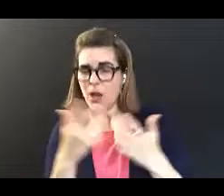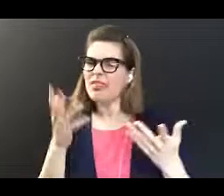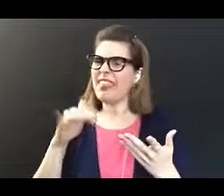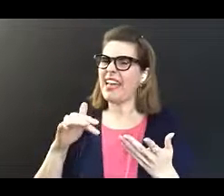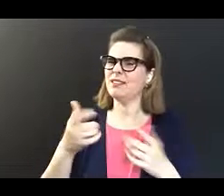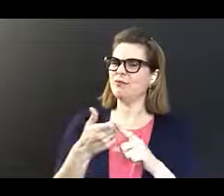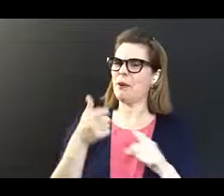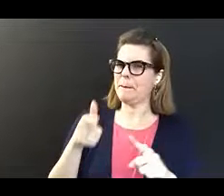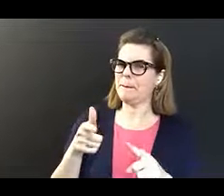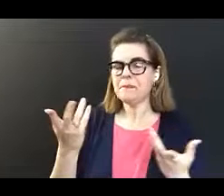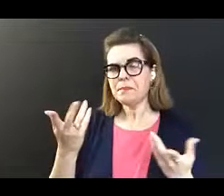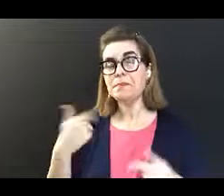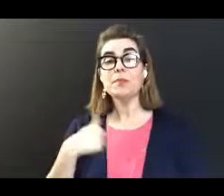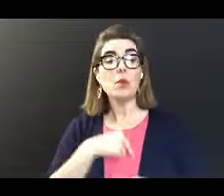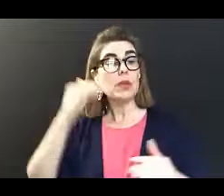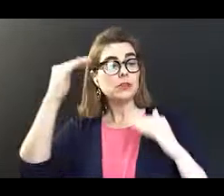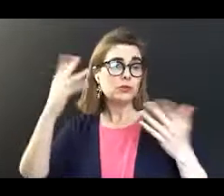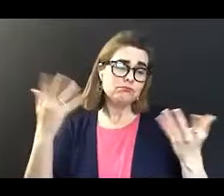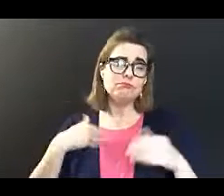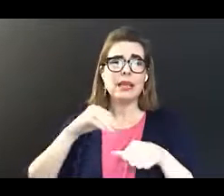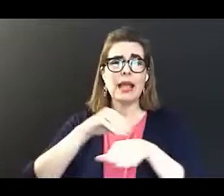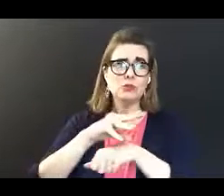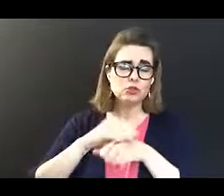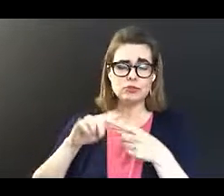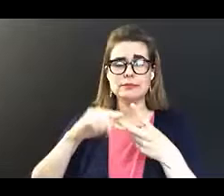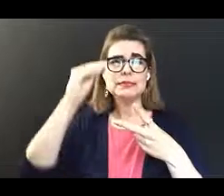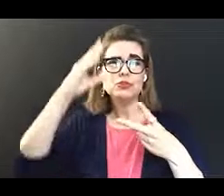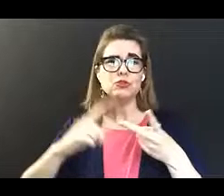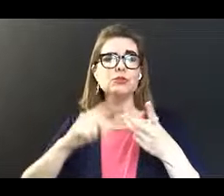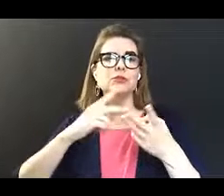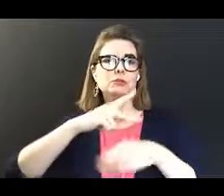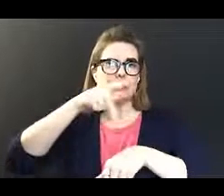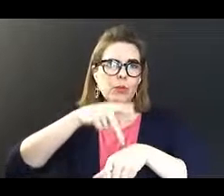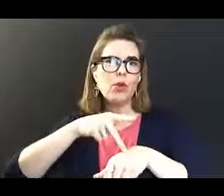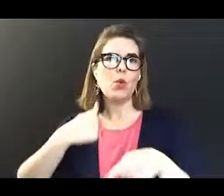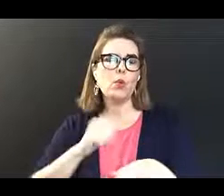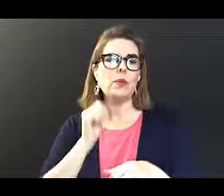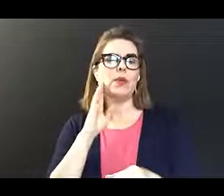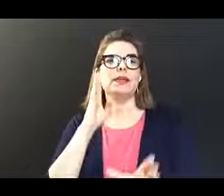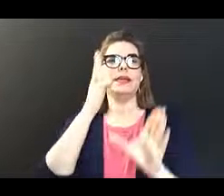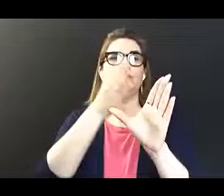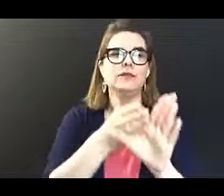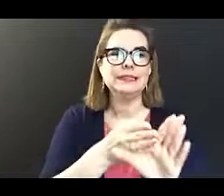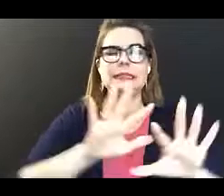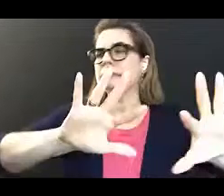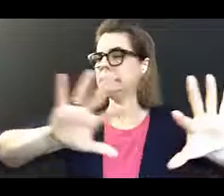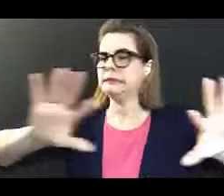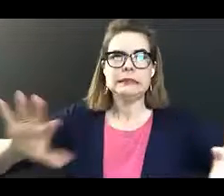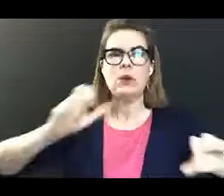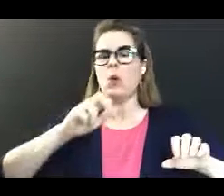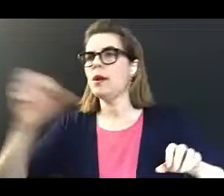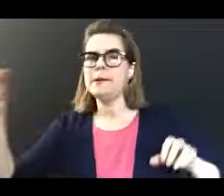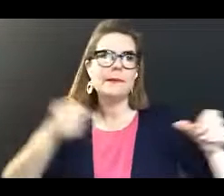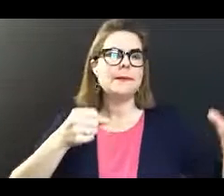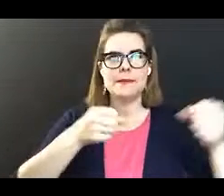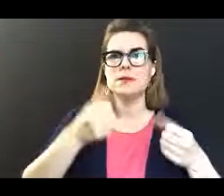different things, counselors, teachers, principals. We do all kinds of different interventions to support students when they are in a place